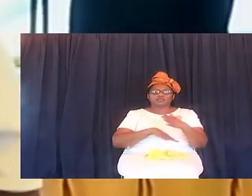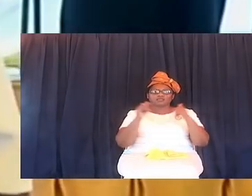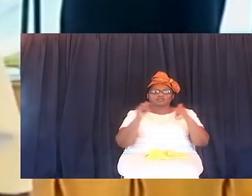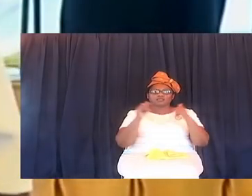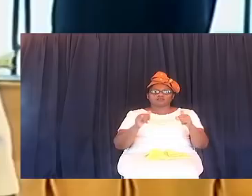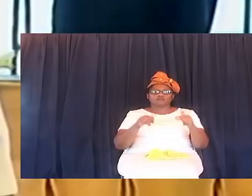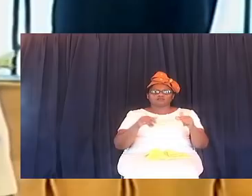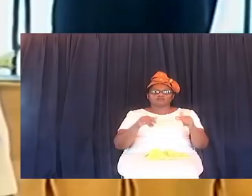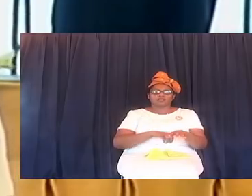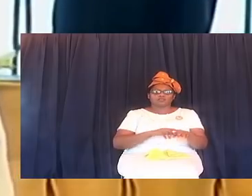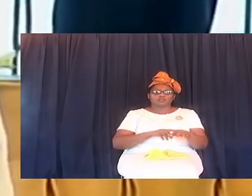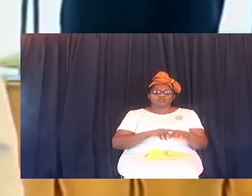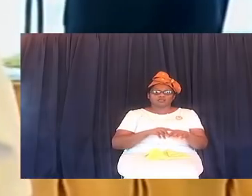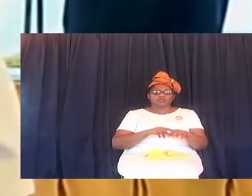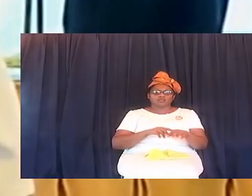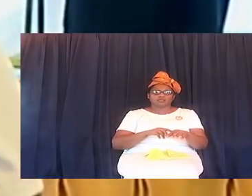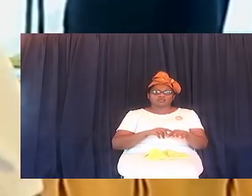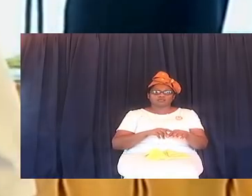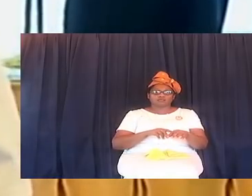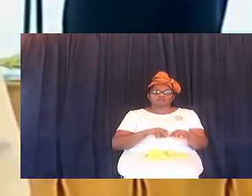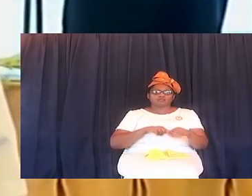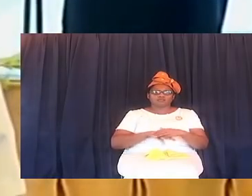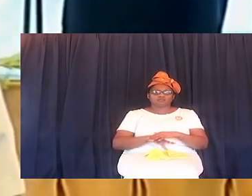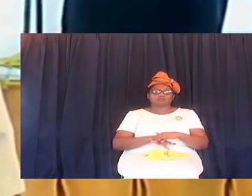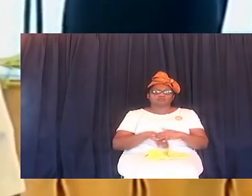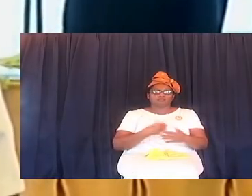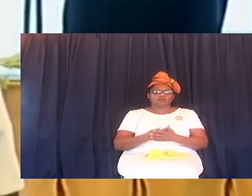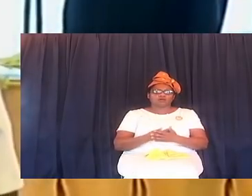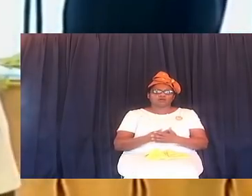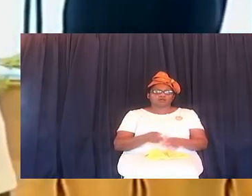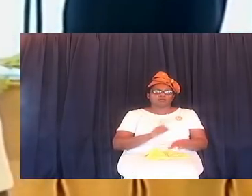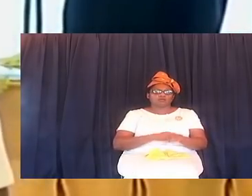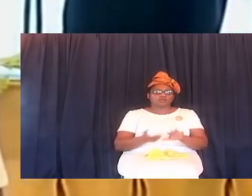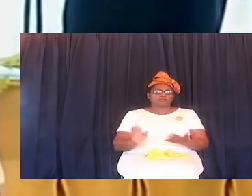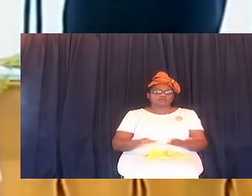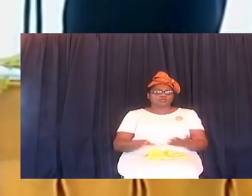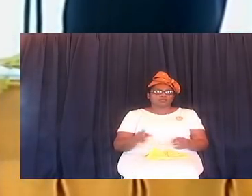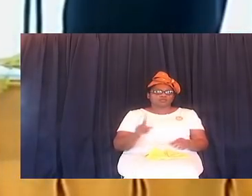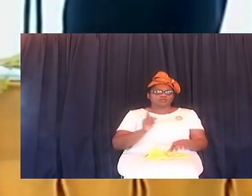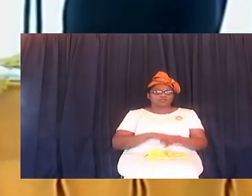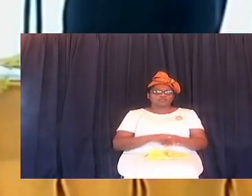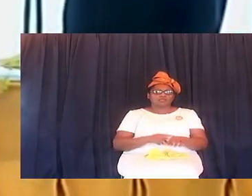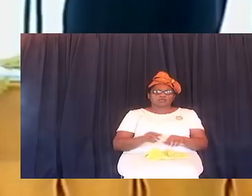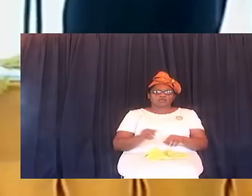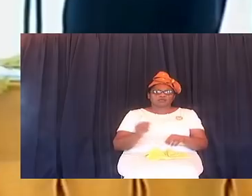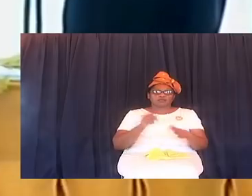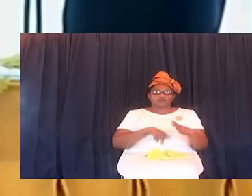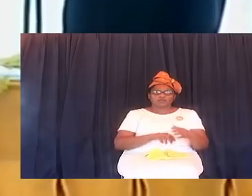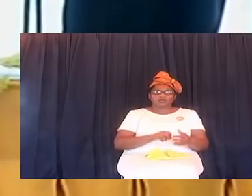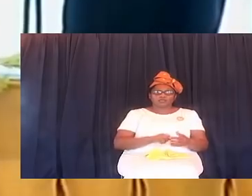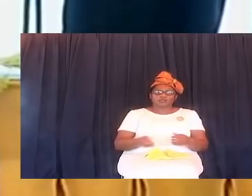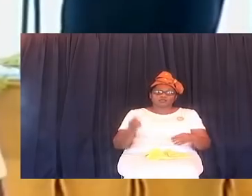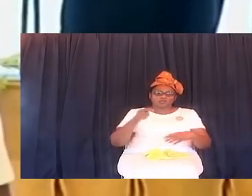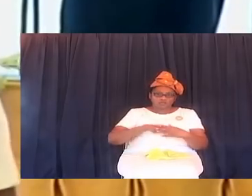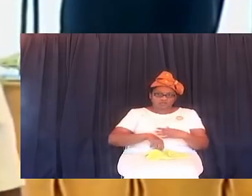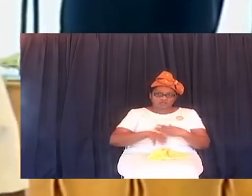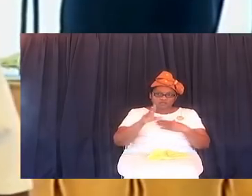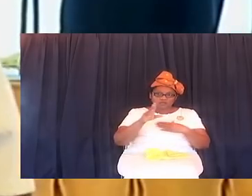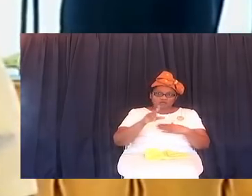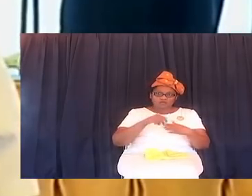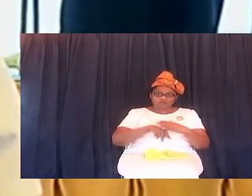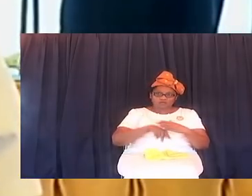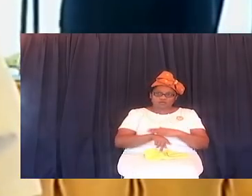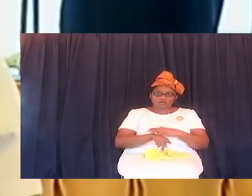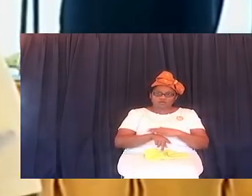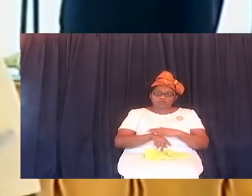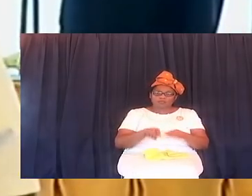a time to die, a time to plant, and a time to pluck up what is planted, a time to